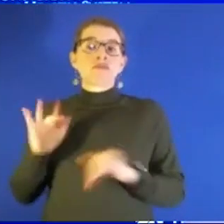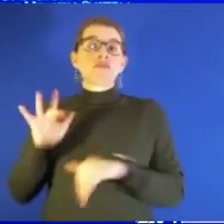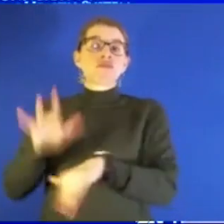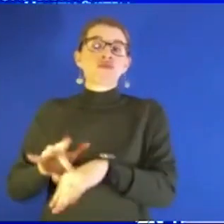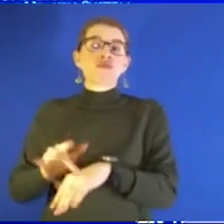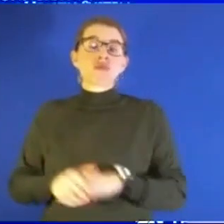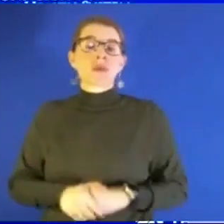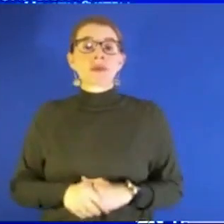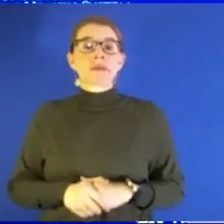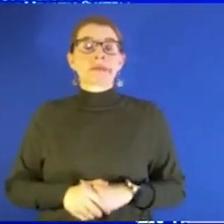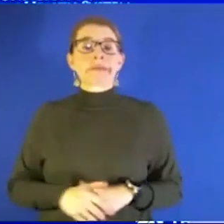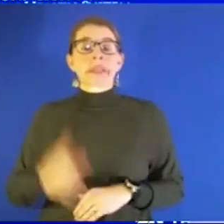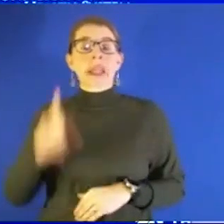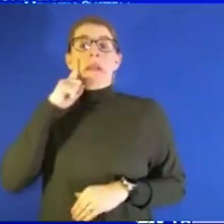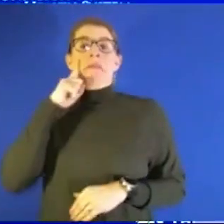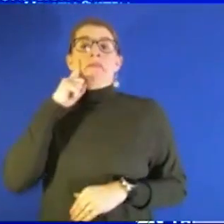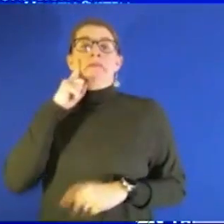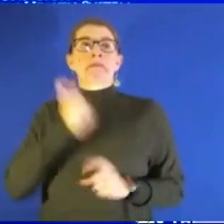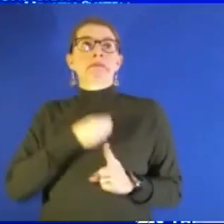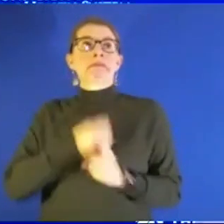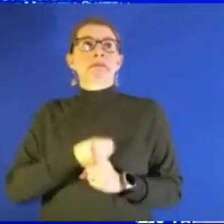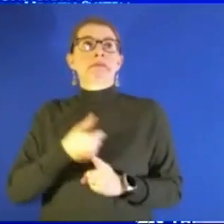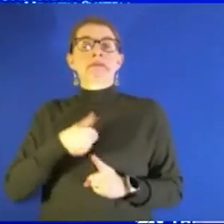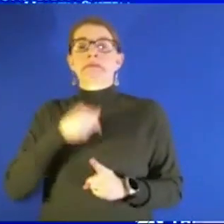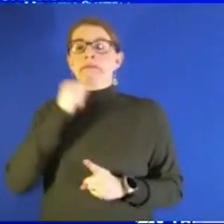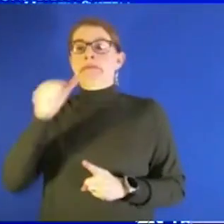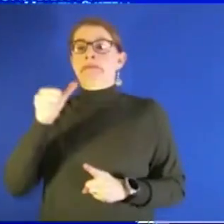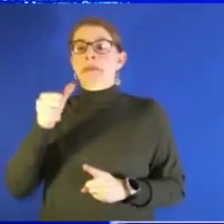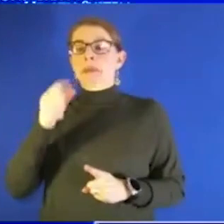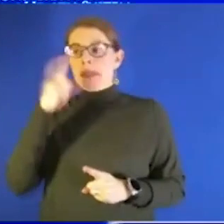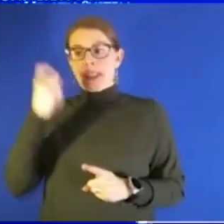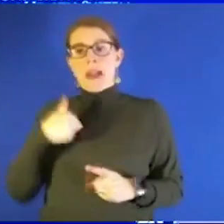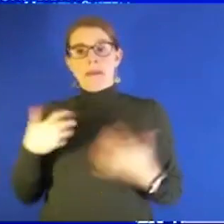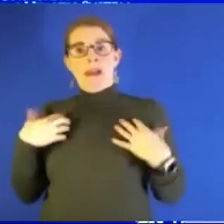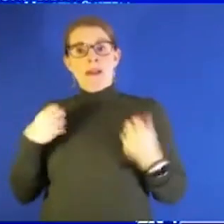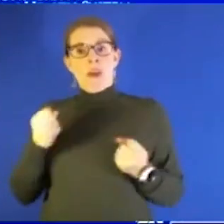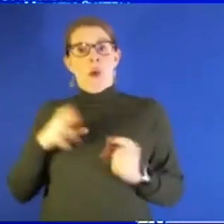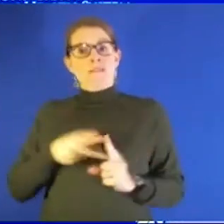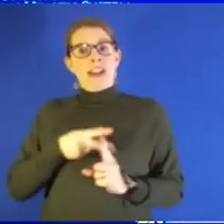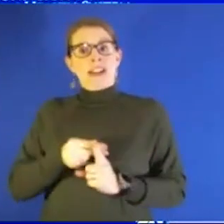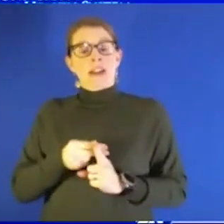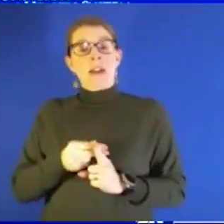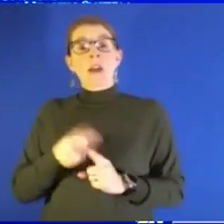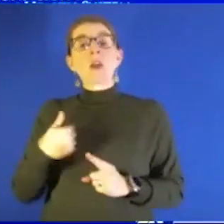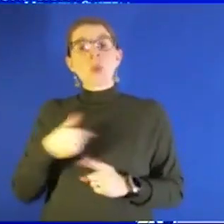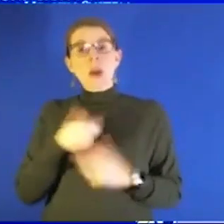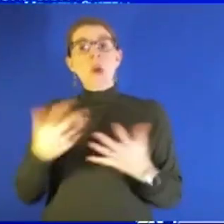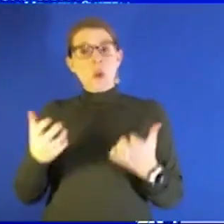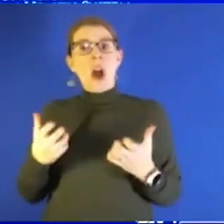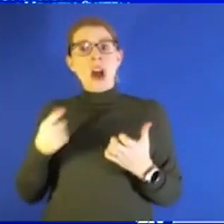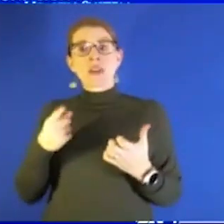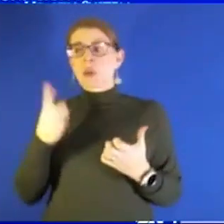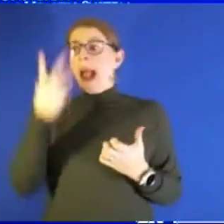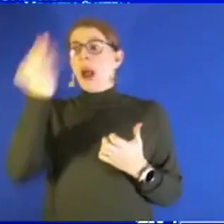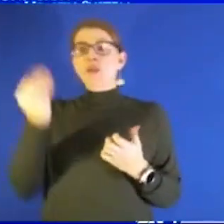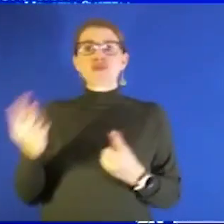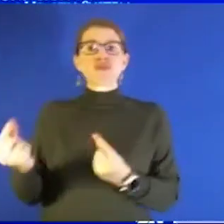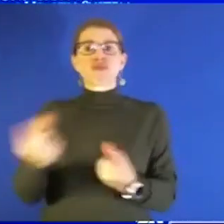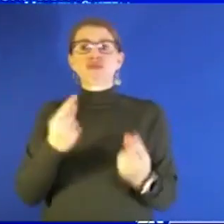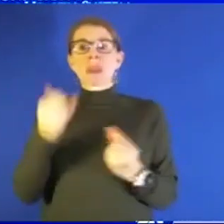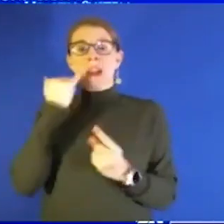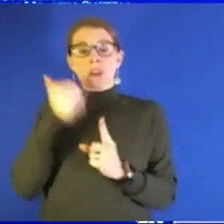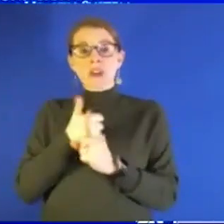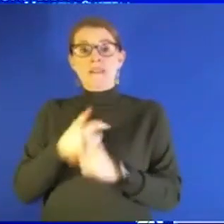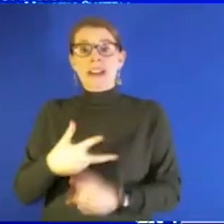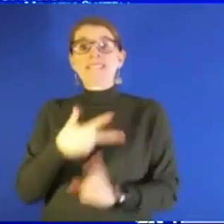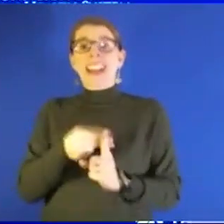thinking, it's not going to have an impact on me because I'm otherwise healthy or I'm vaccinated. We want you to be able to go out and do things if you're vaccinated. That is a